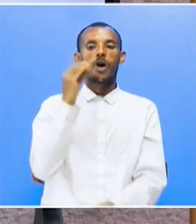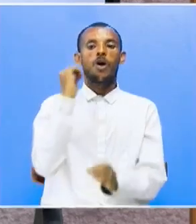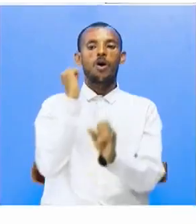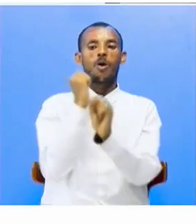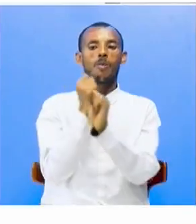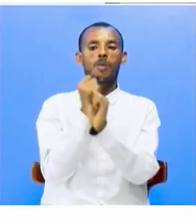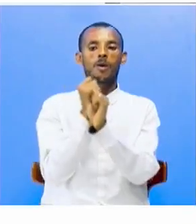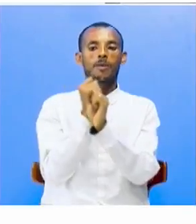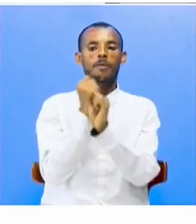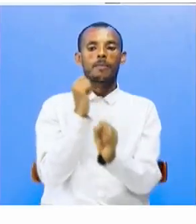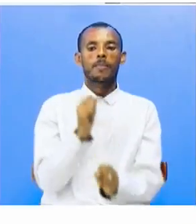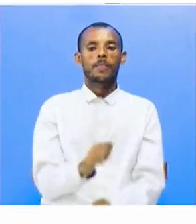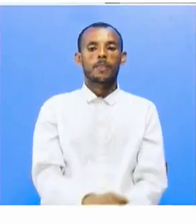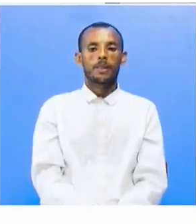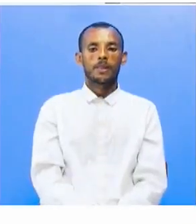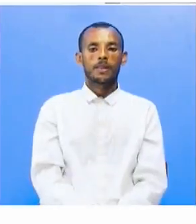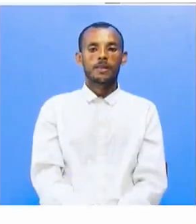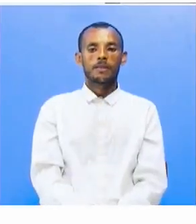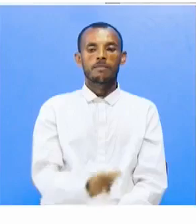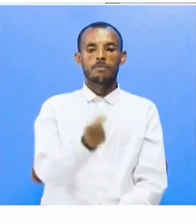Exercise